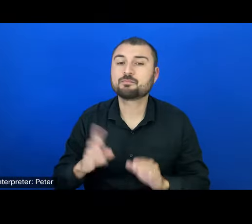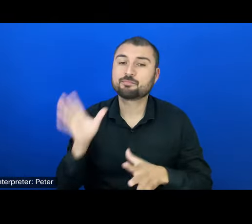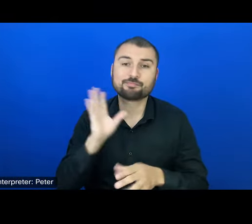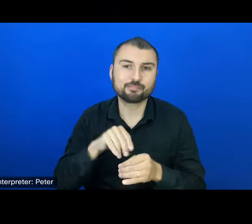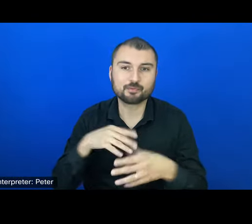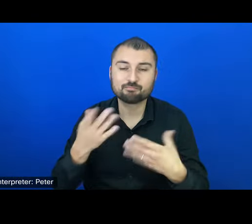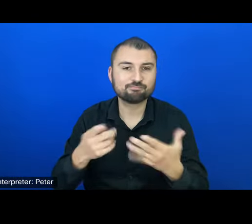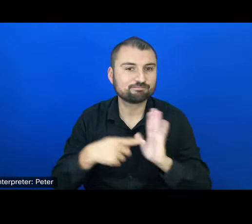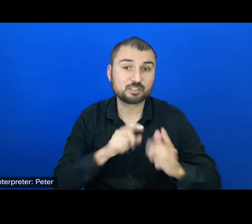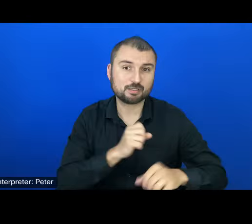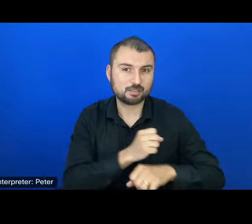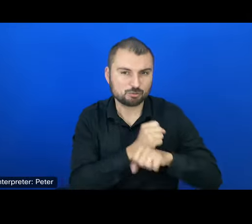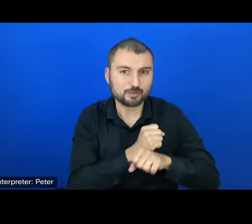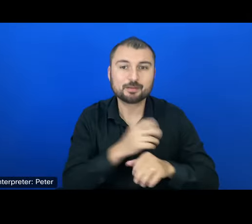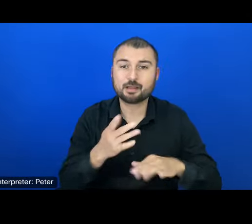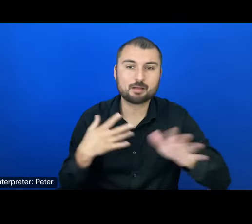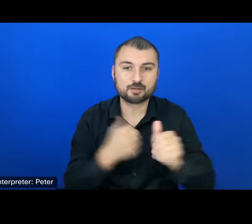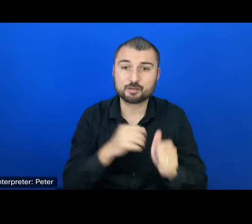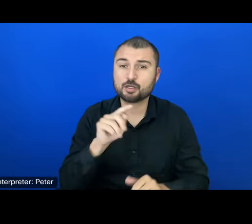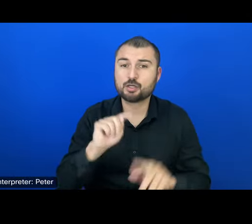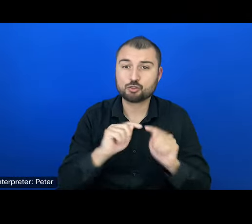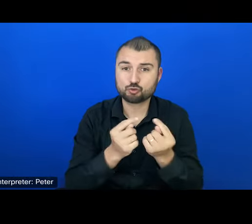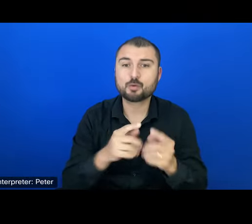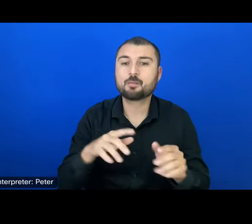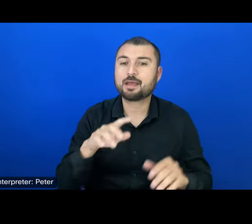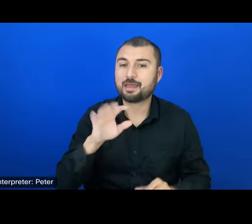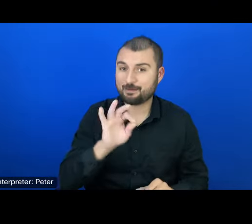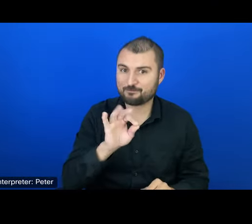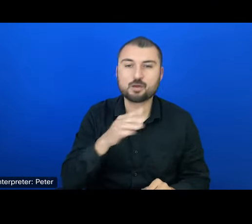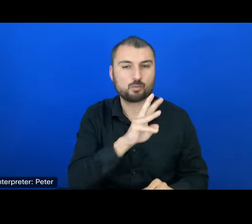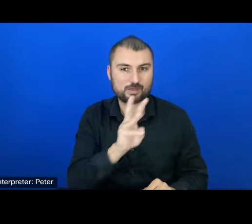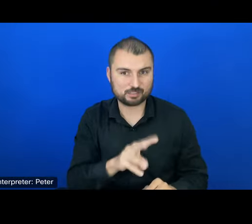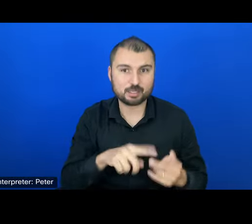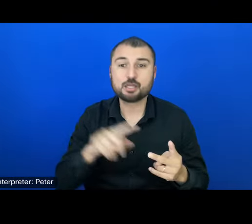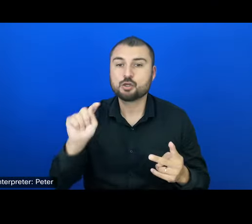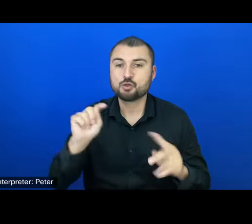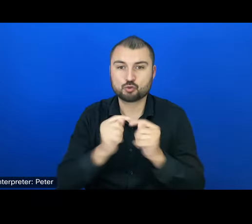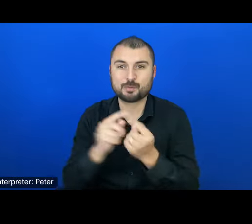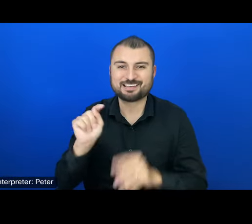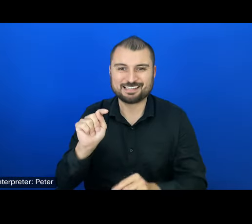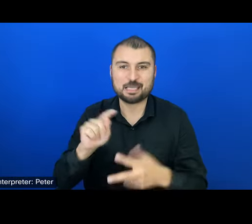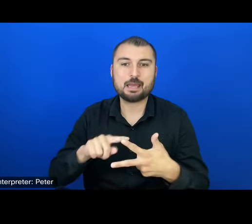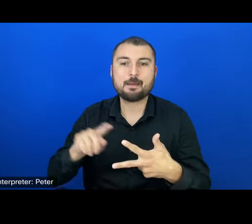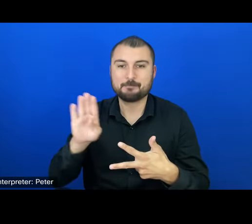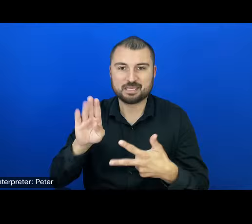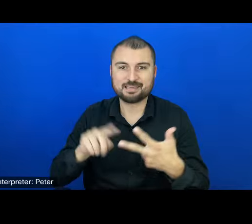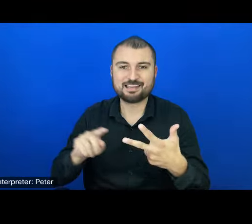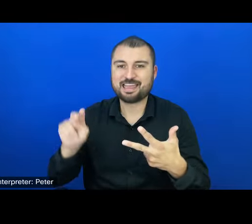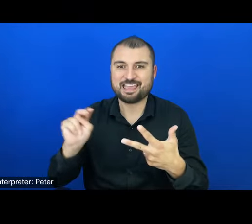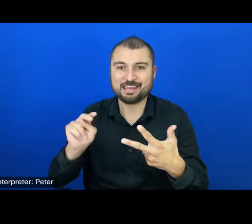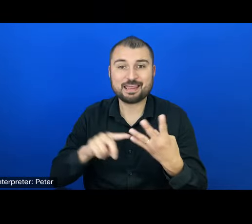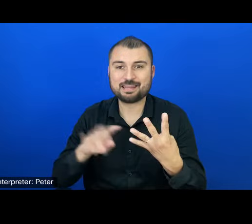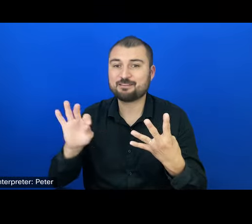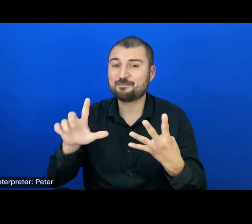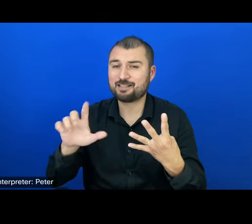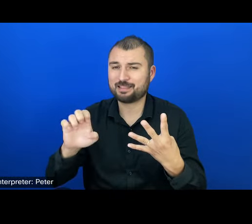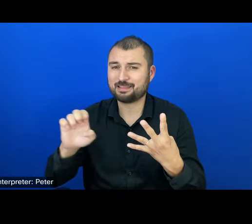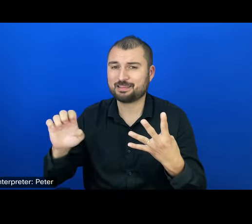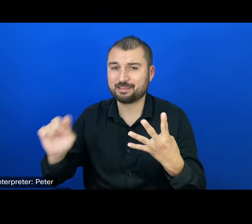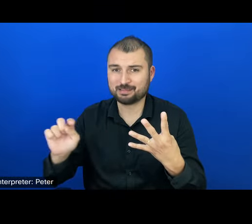include security upgrades at Troop F in Wichita and security upgrades at Troop T, B, N, and the Fleet facility